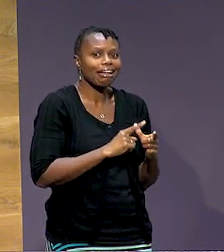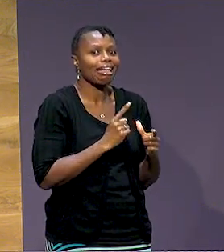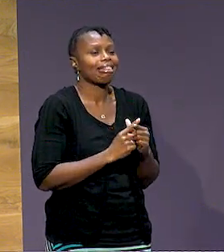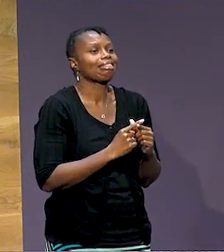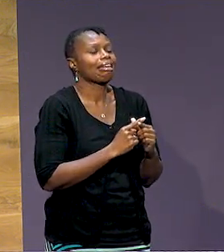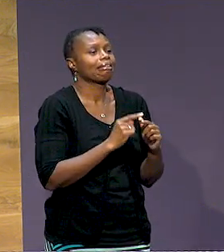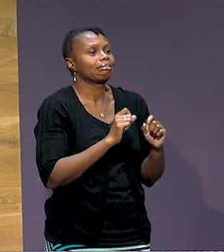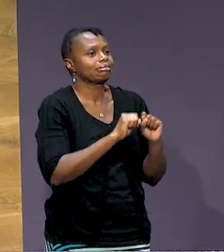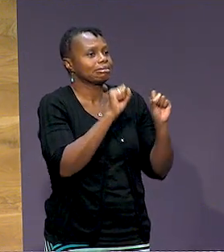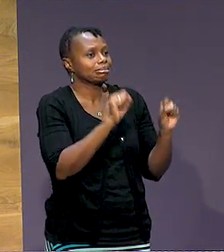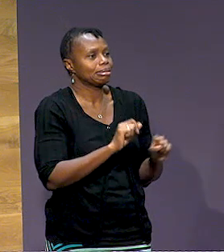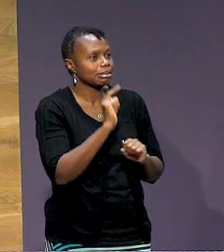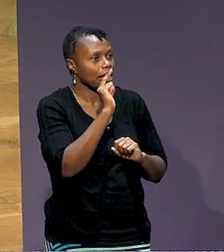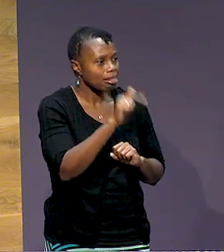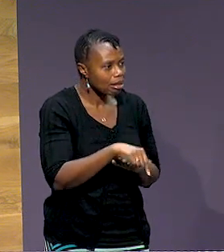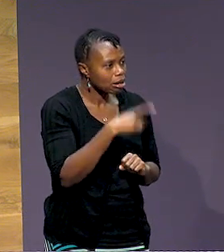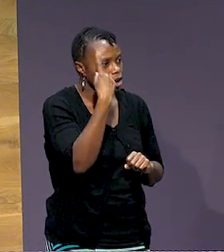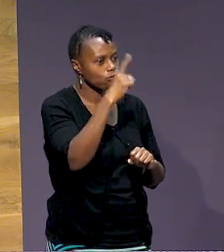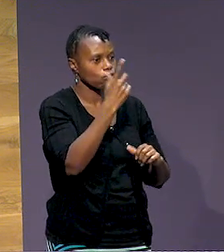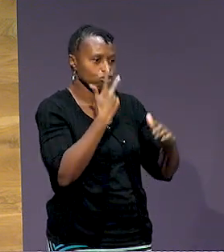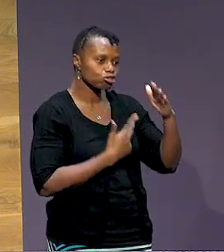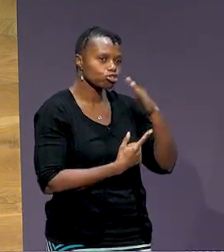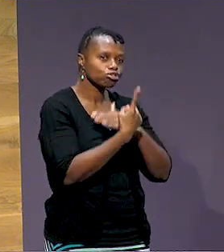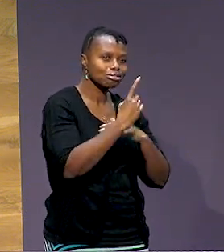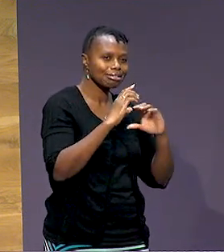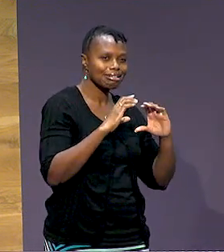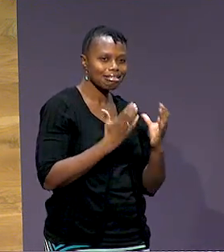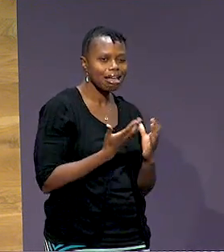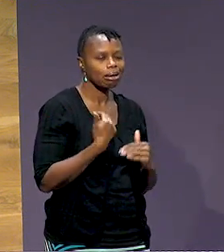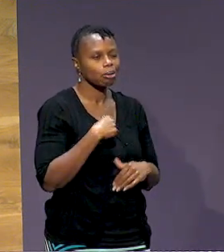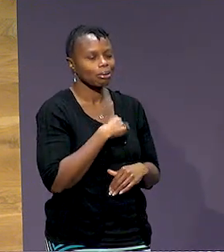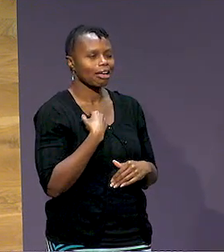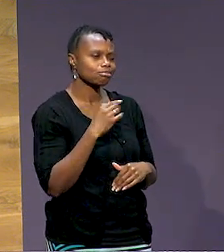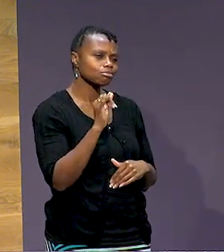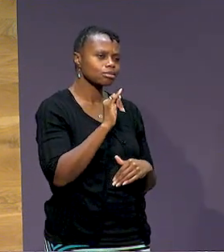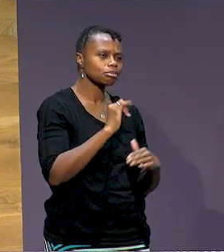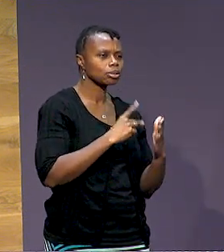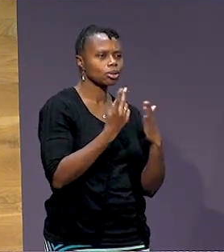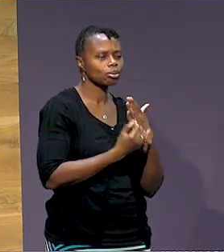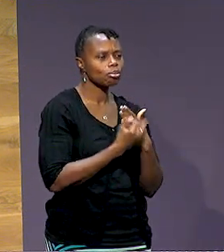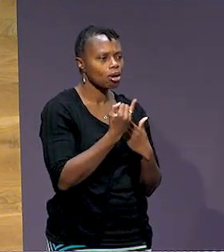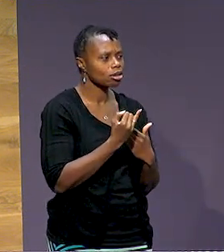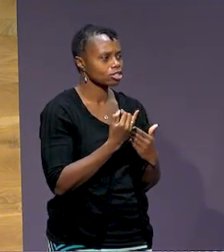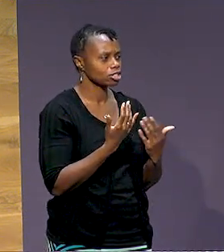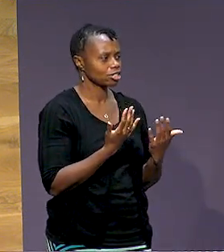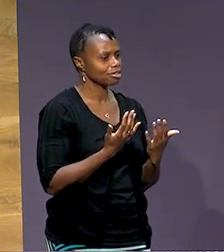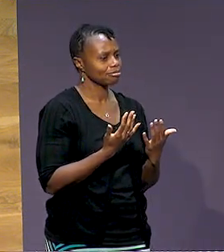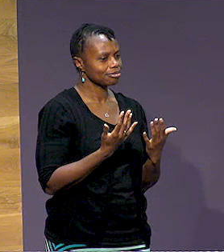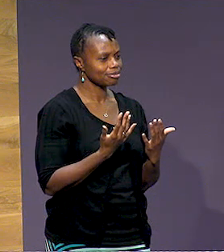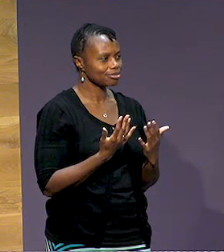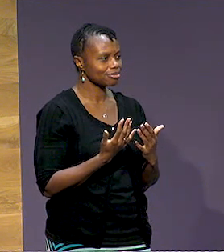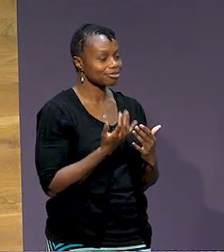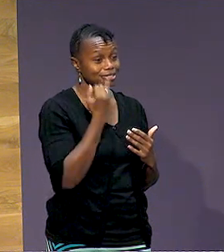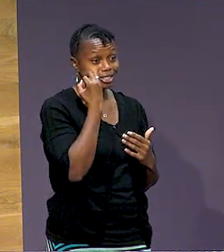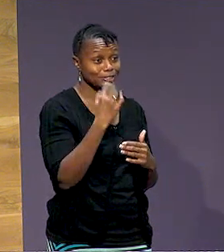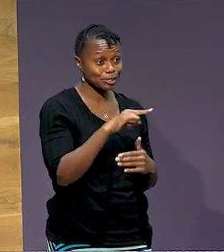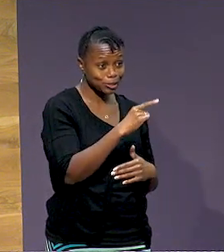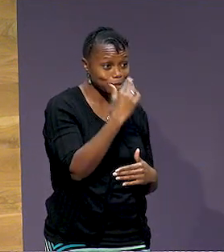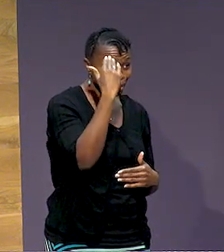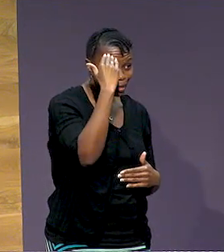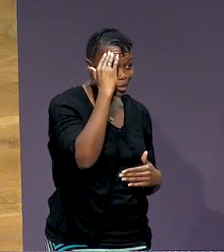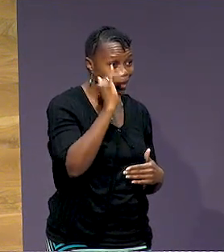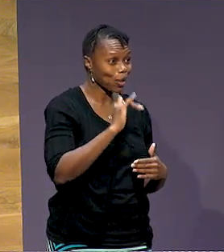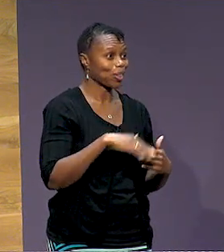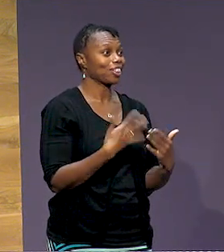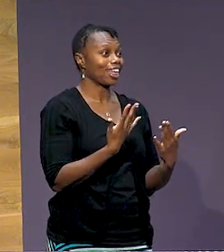semesters later, for Trinitarianism, we had a similar project where we had to do a creative, all right, those of you who have taken that know all about